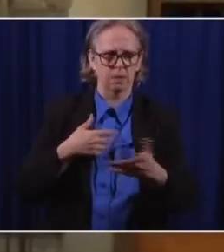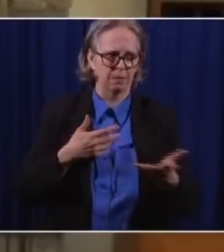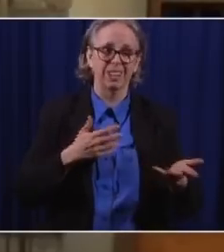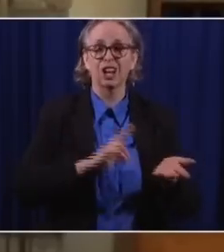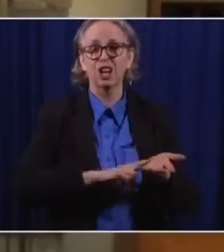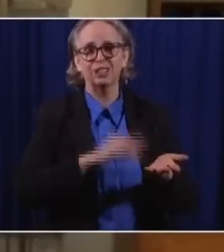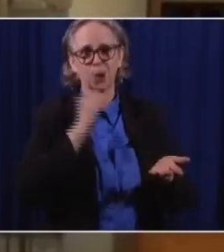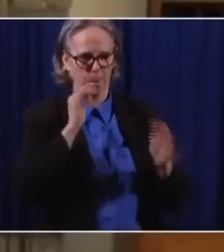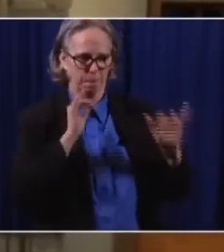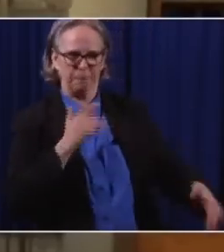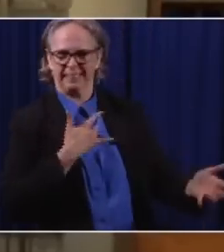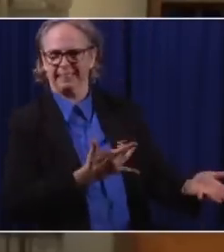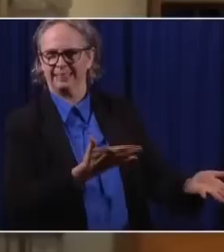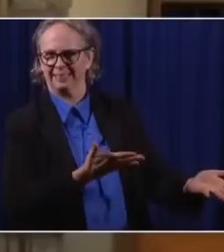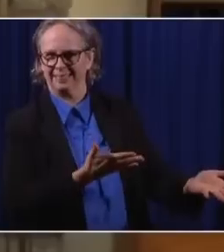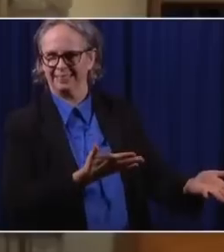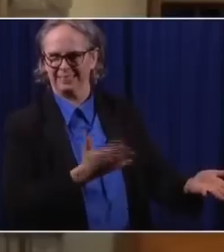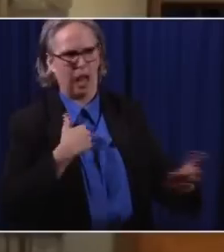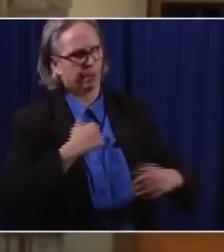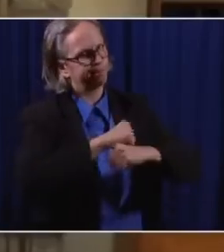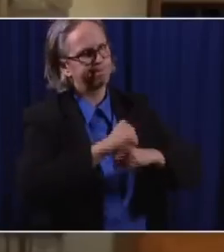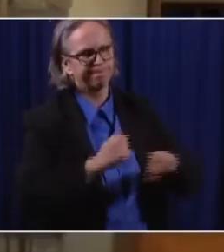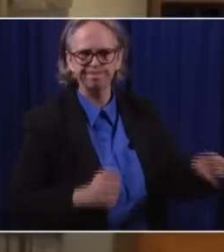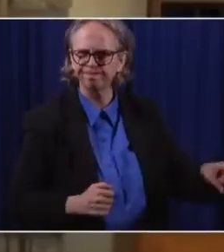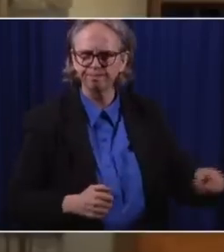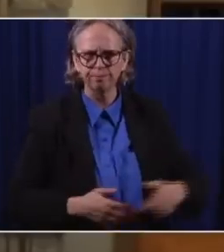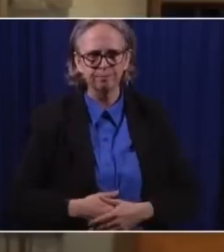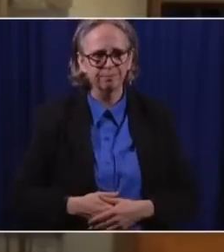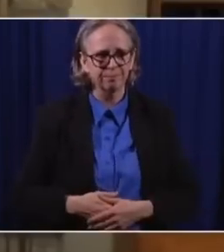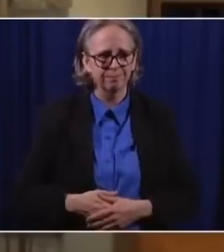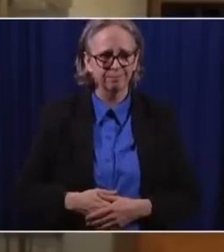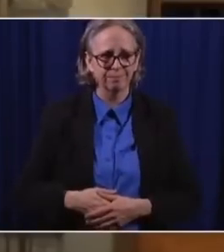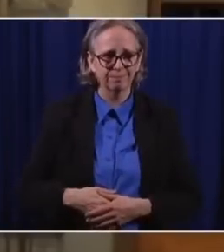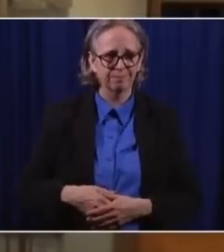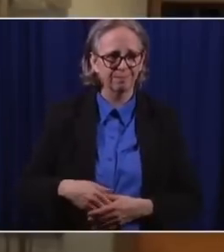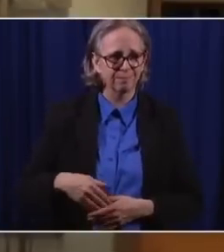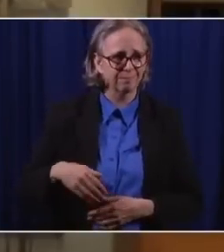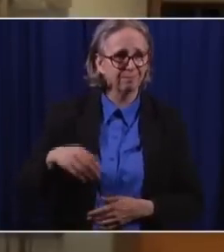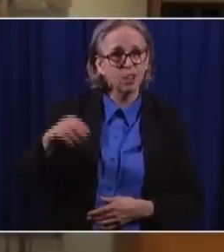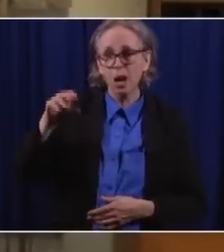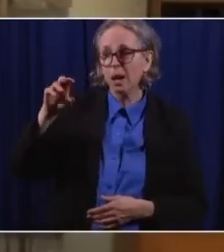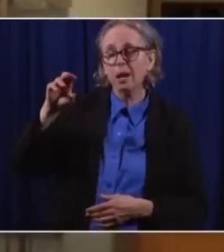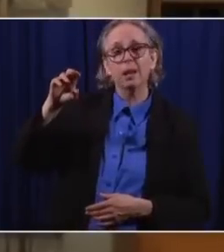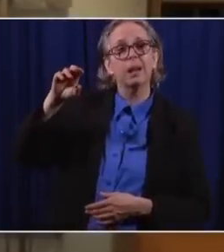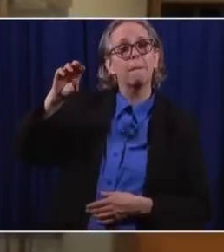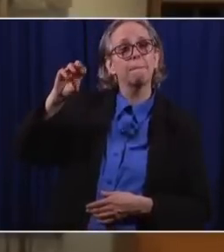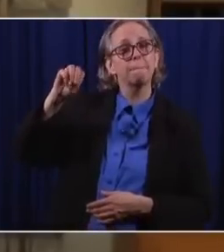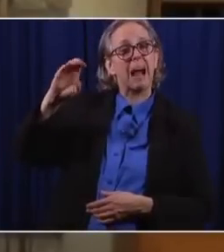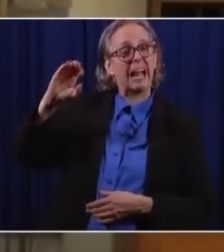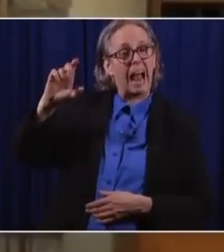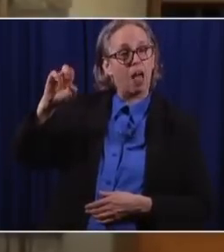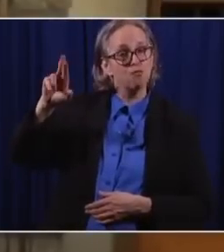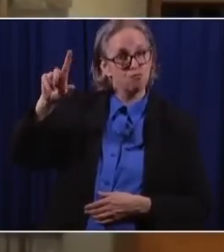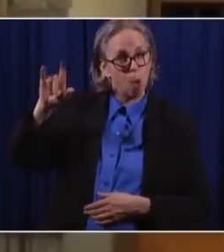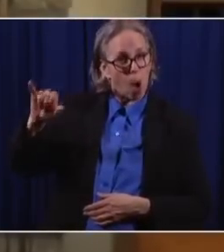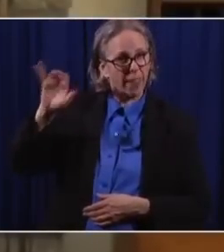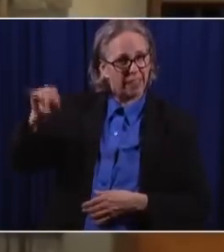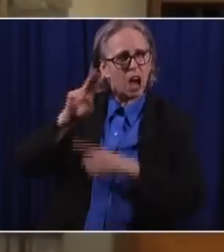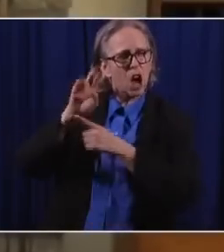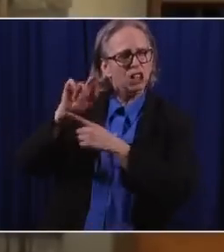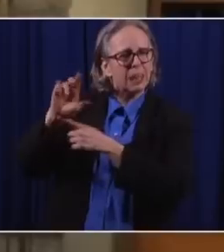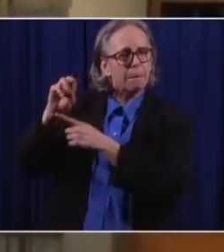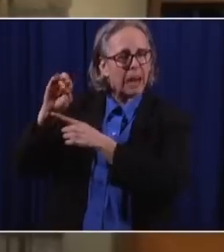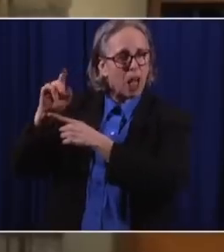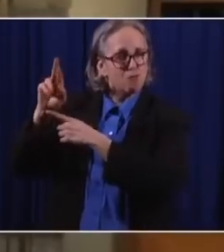also, and Ursel McElroy has been given an enhanced role in regard to this,